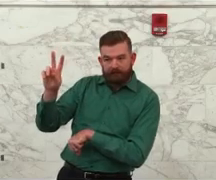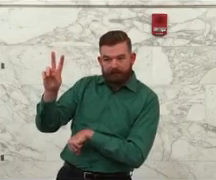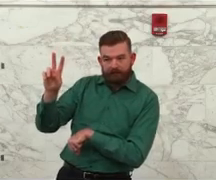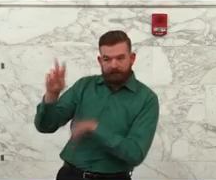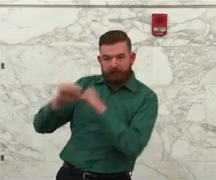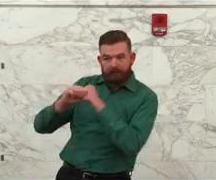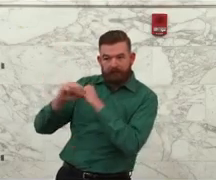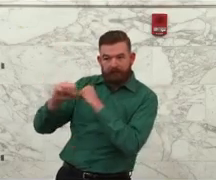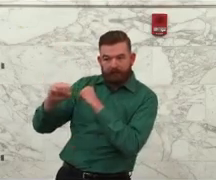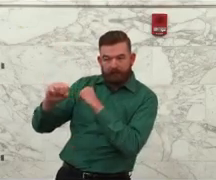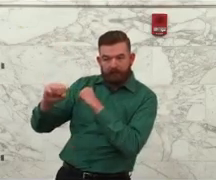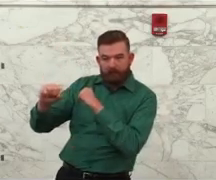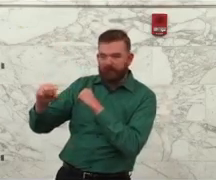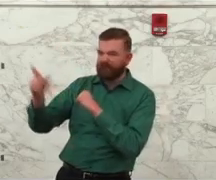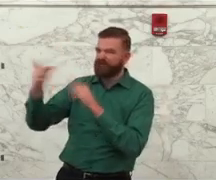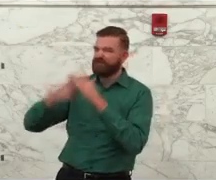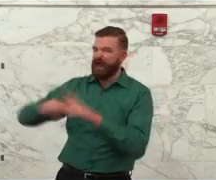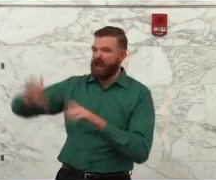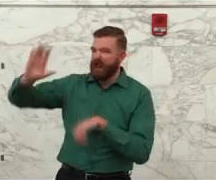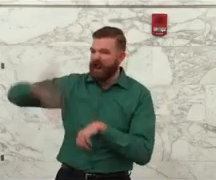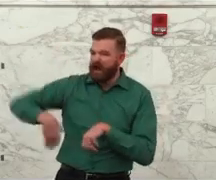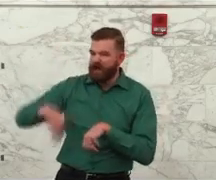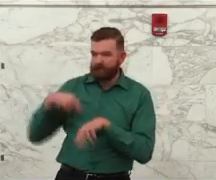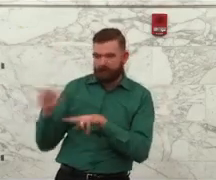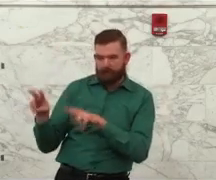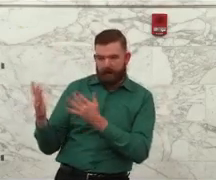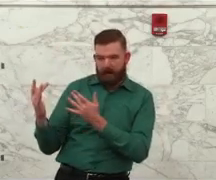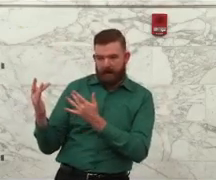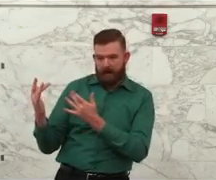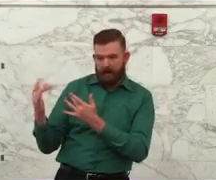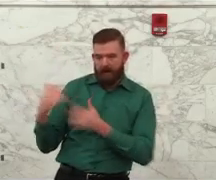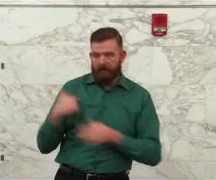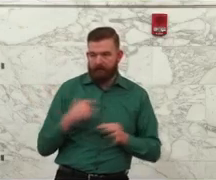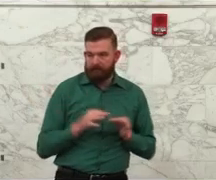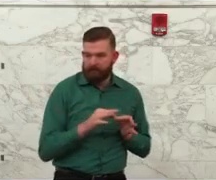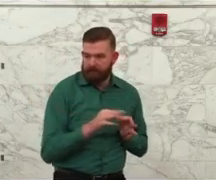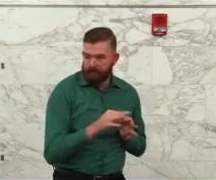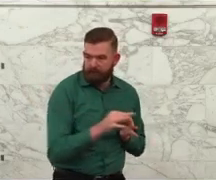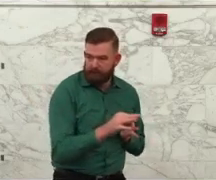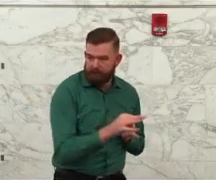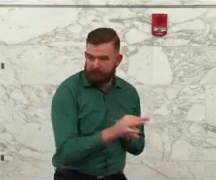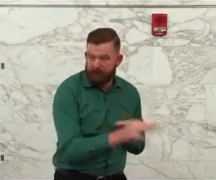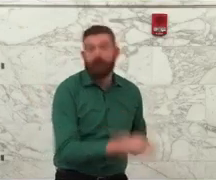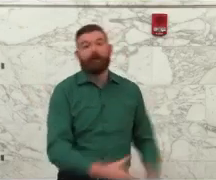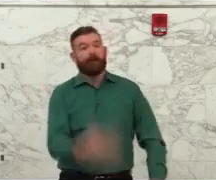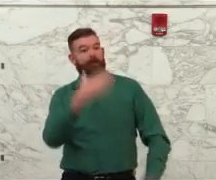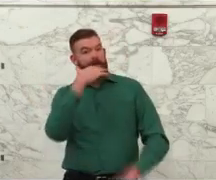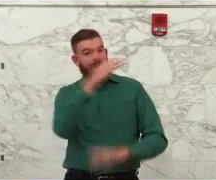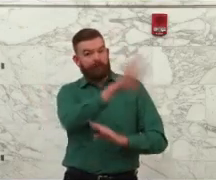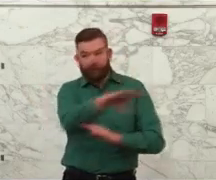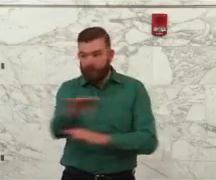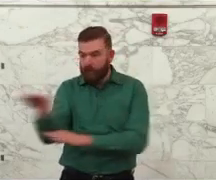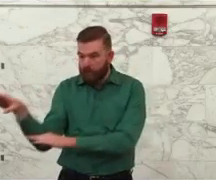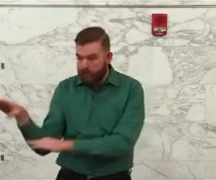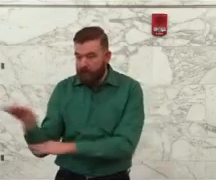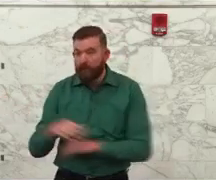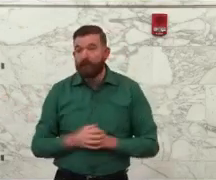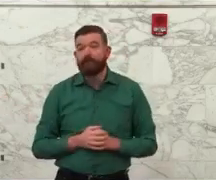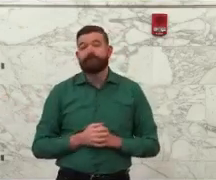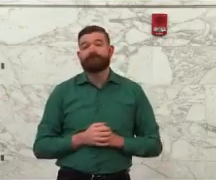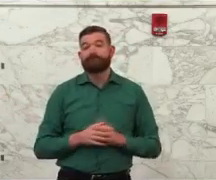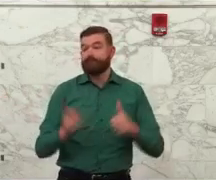quite late, so forgive us for being a little bit behind today. Good afternoon, everybody. I want to begin by thanking Rutgers Newark